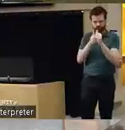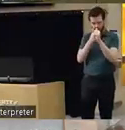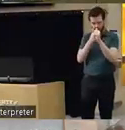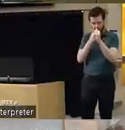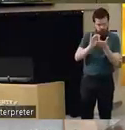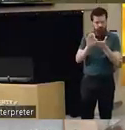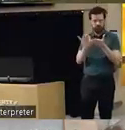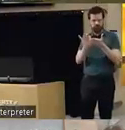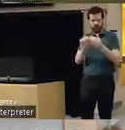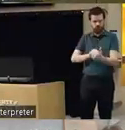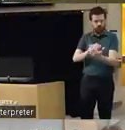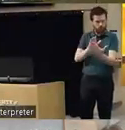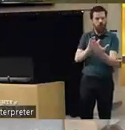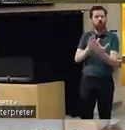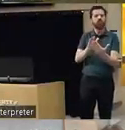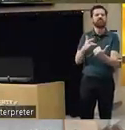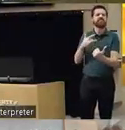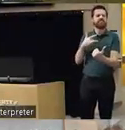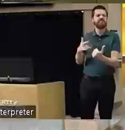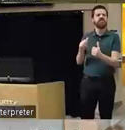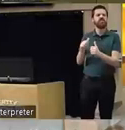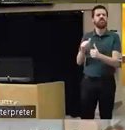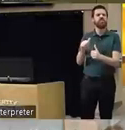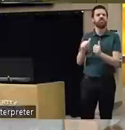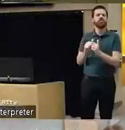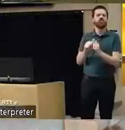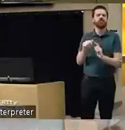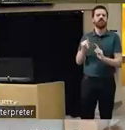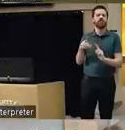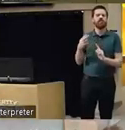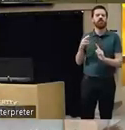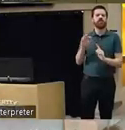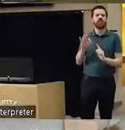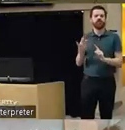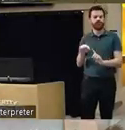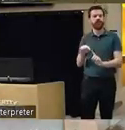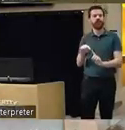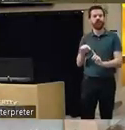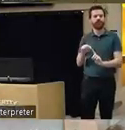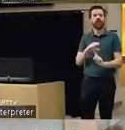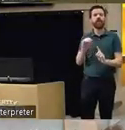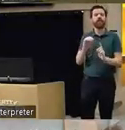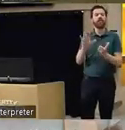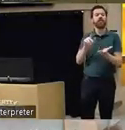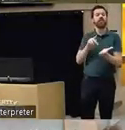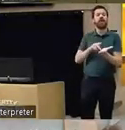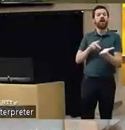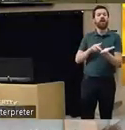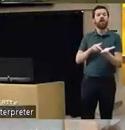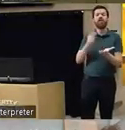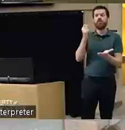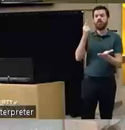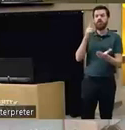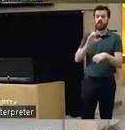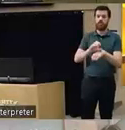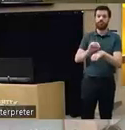tweak-to-target approach, primarily with PHQ-9 and GAD-7. And the psychiatrist is really used not just for consultation